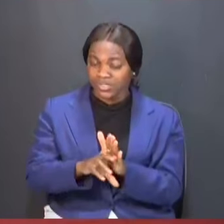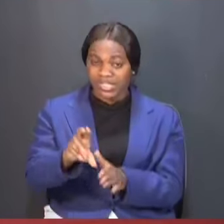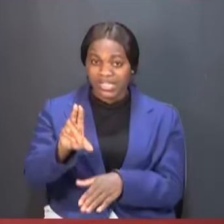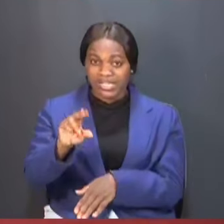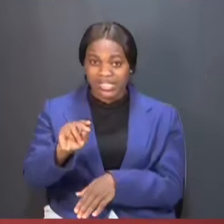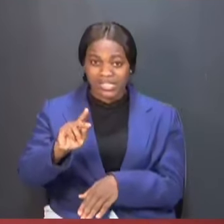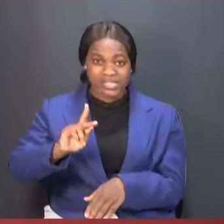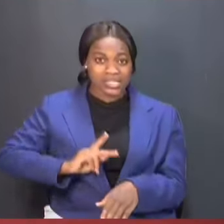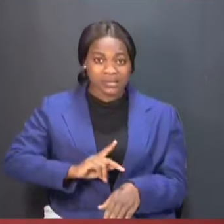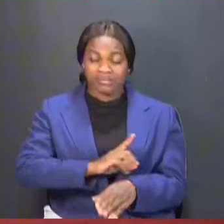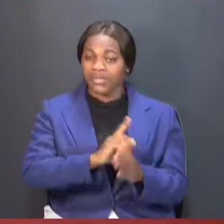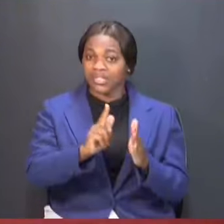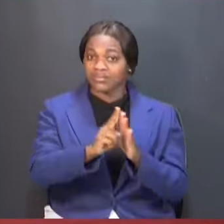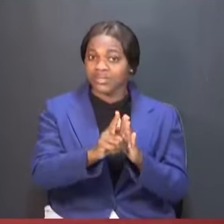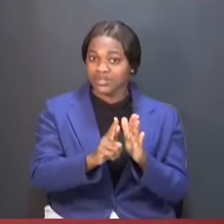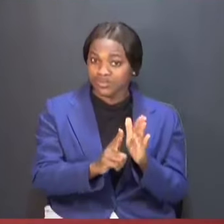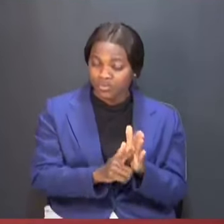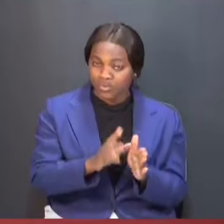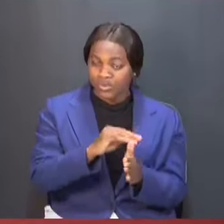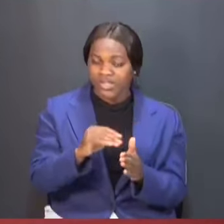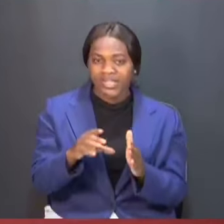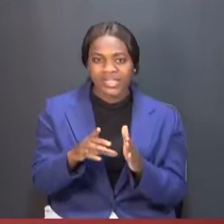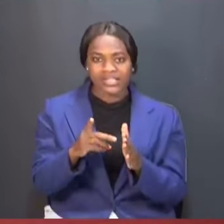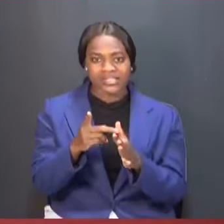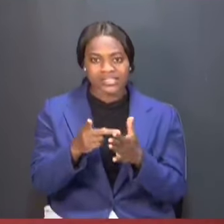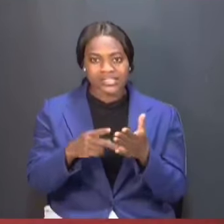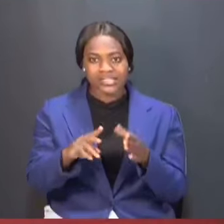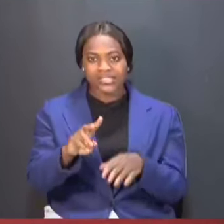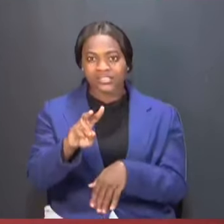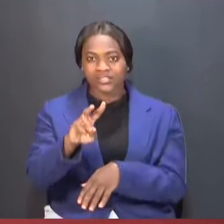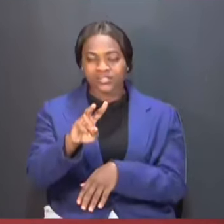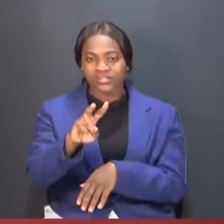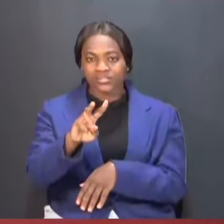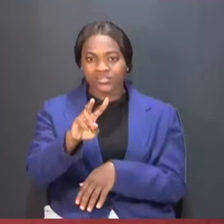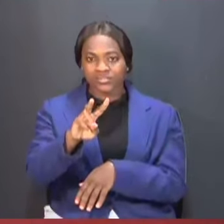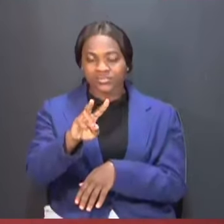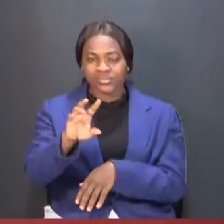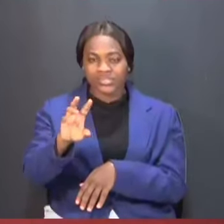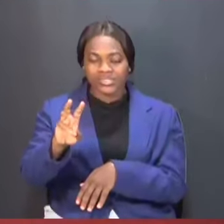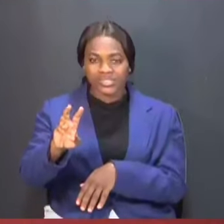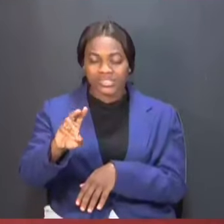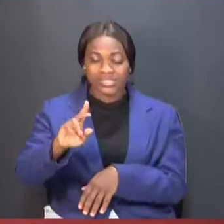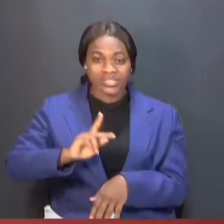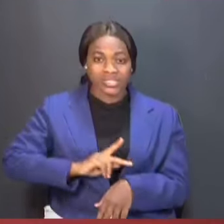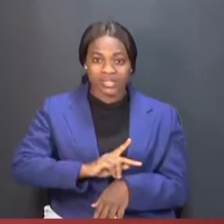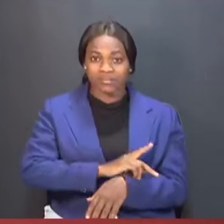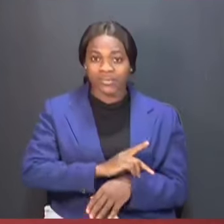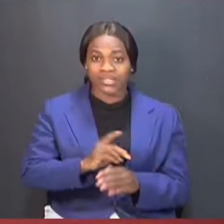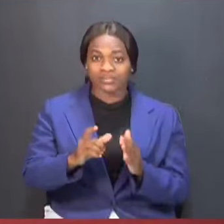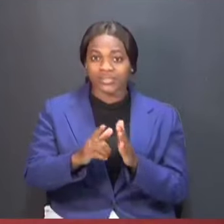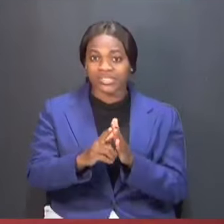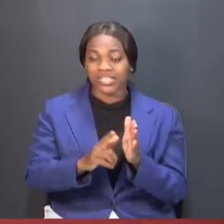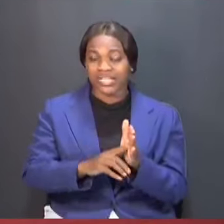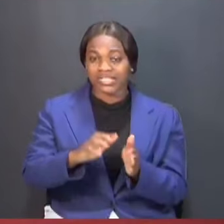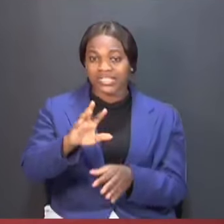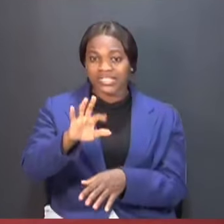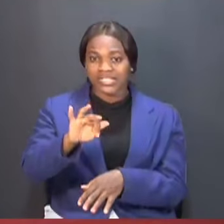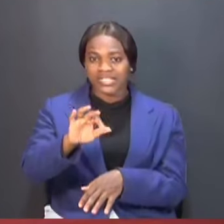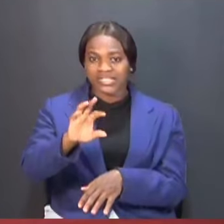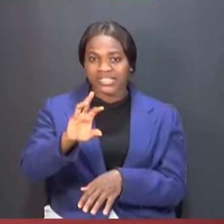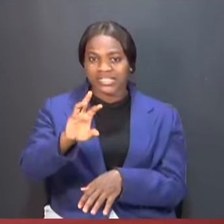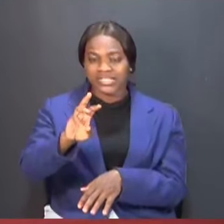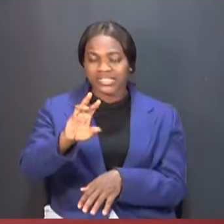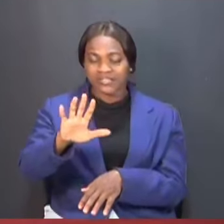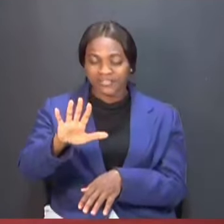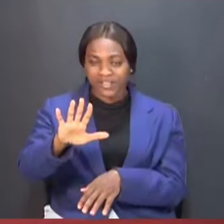Standing Orders, and Section 26 of the Parliament Act 1965, Act